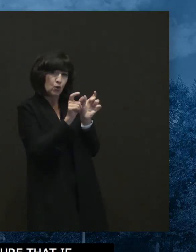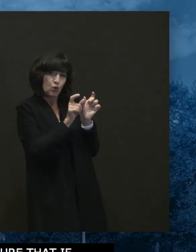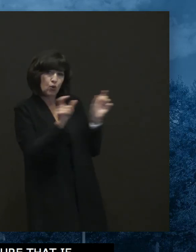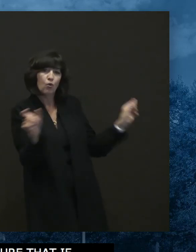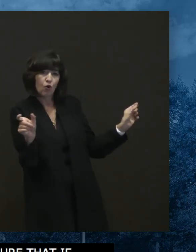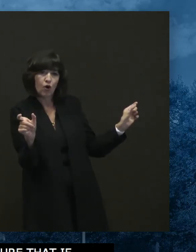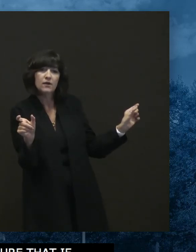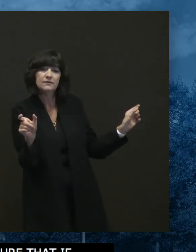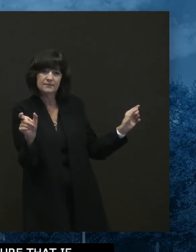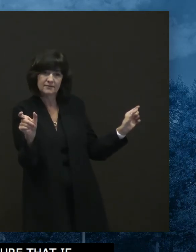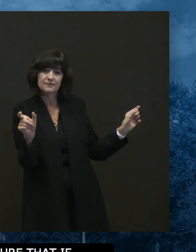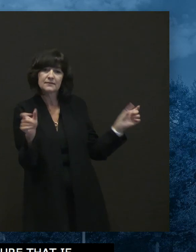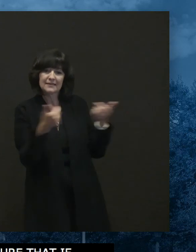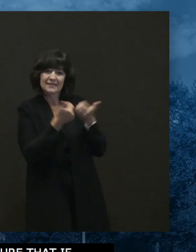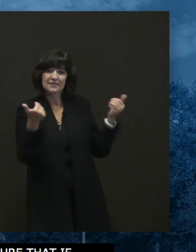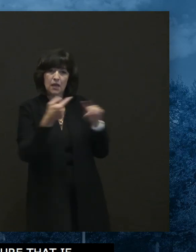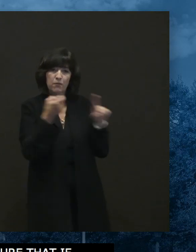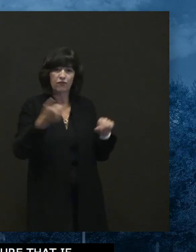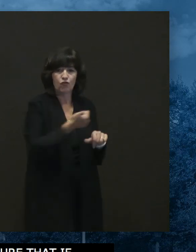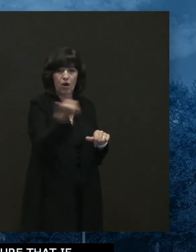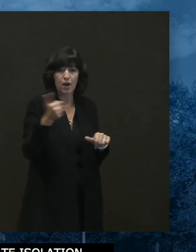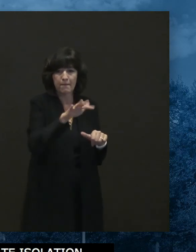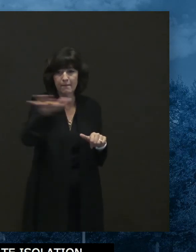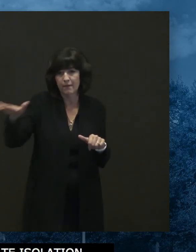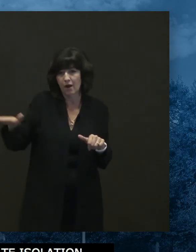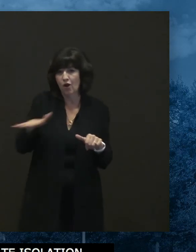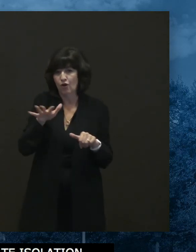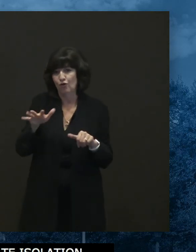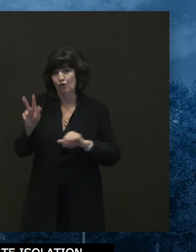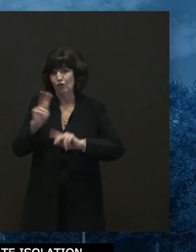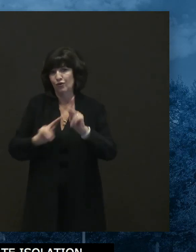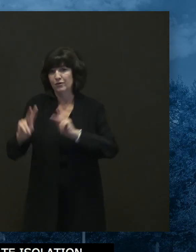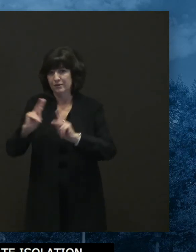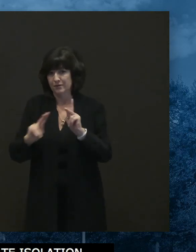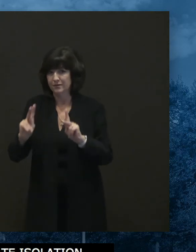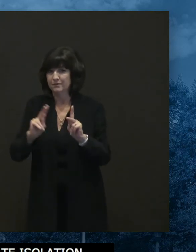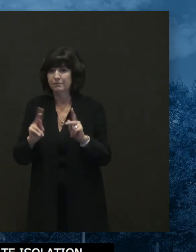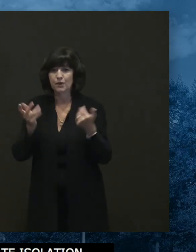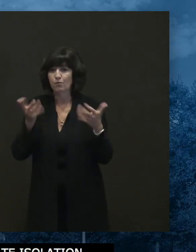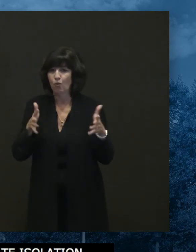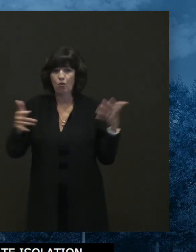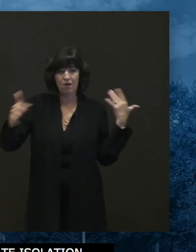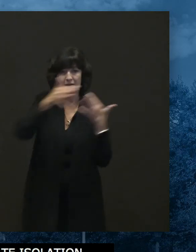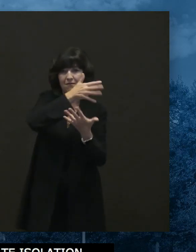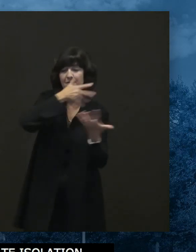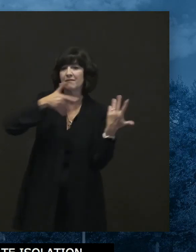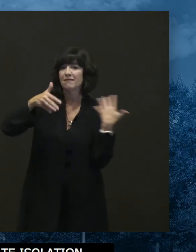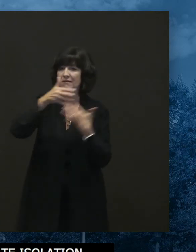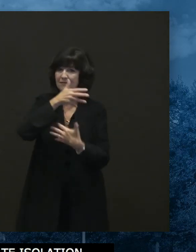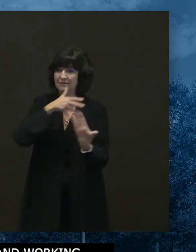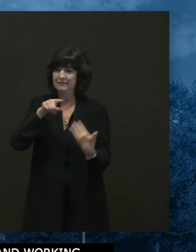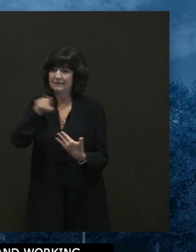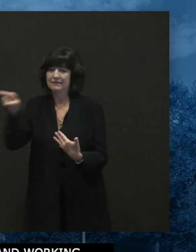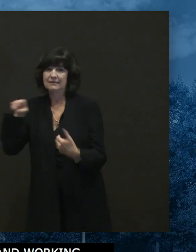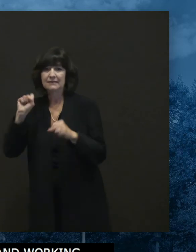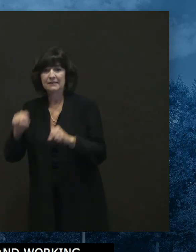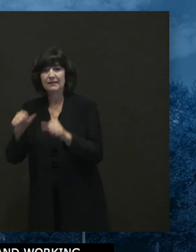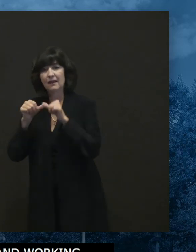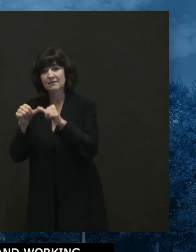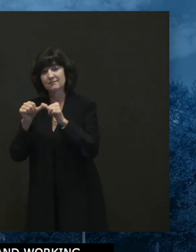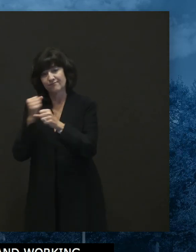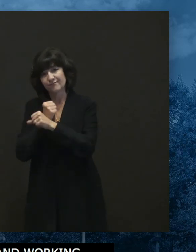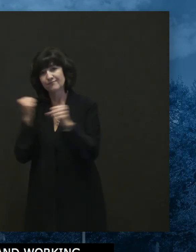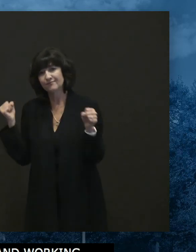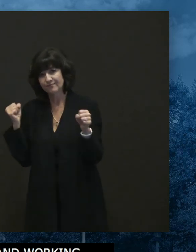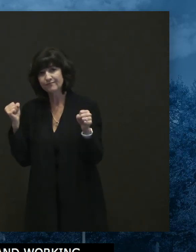those measures and working with long-term care to make sure that they are and remain at the top of their game in regards